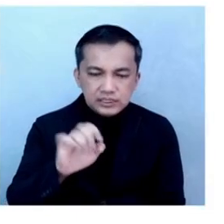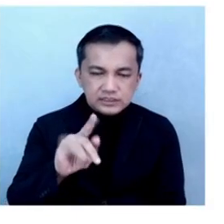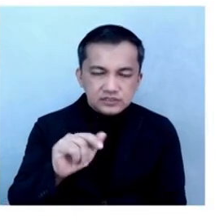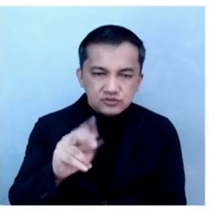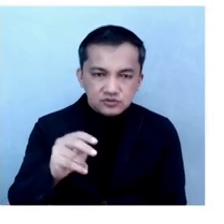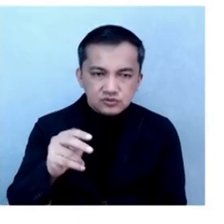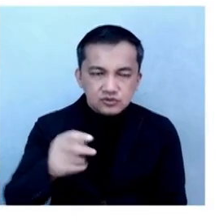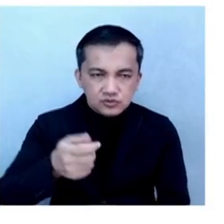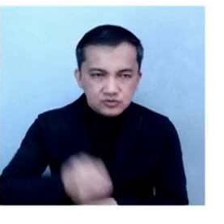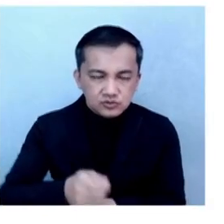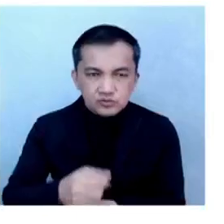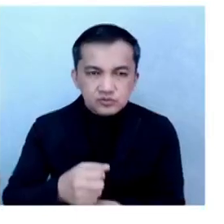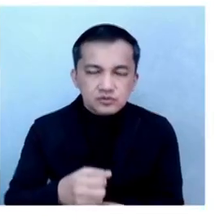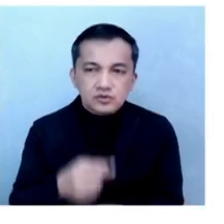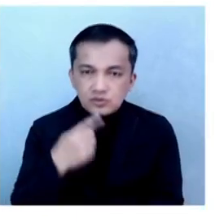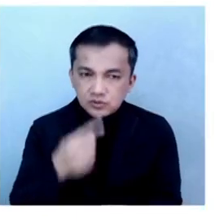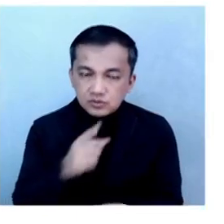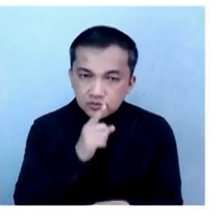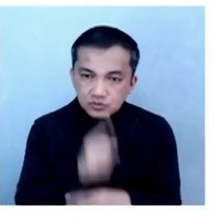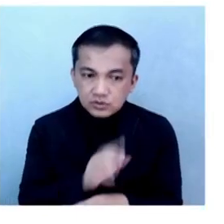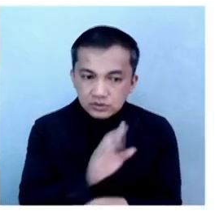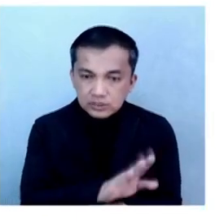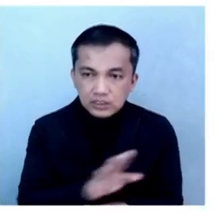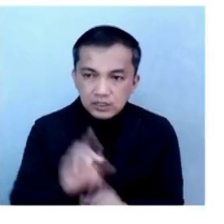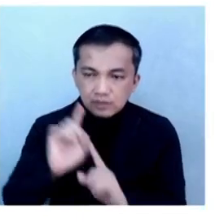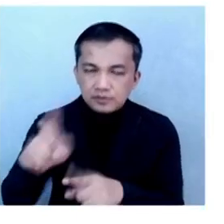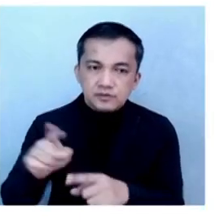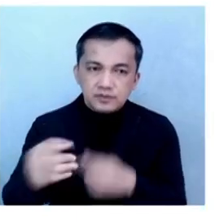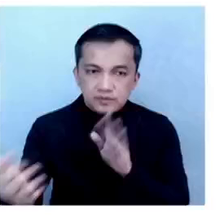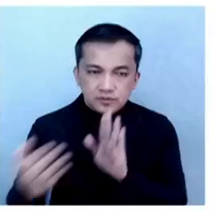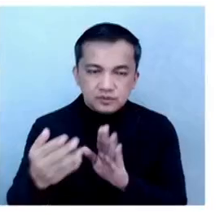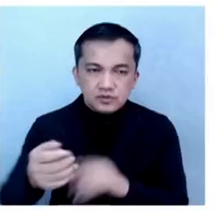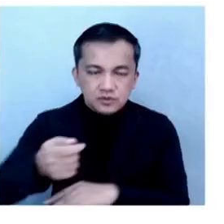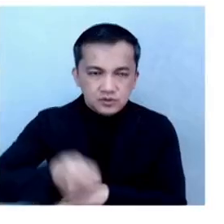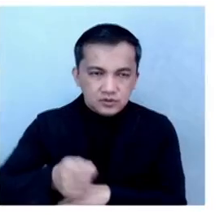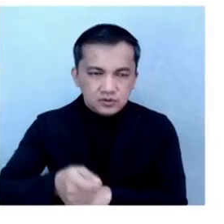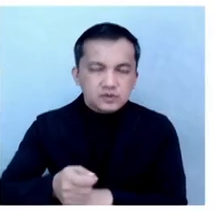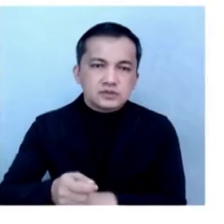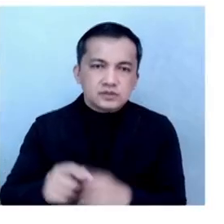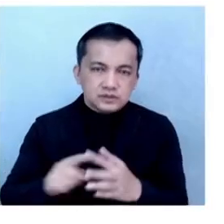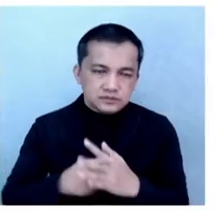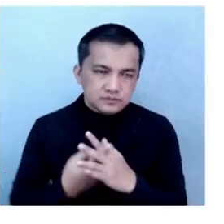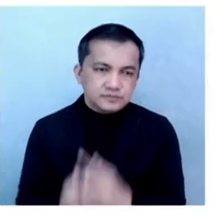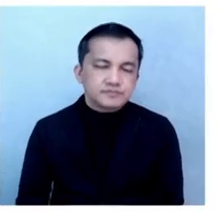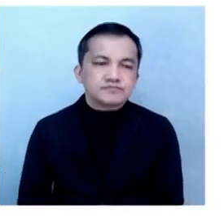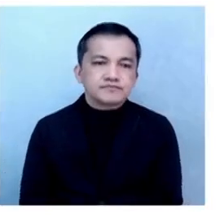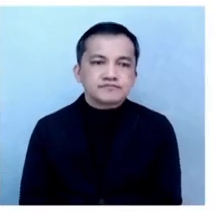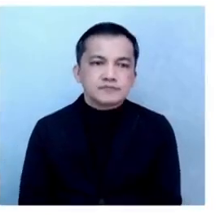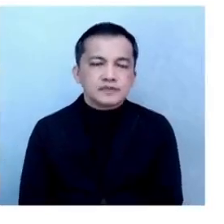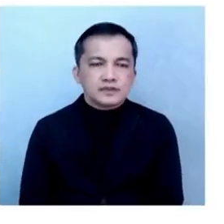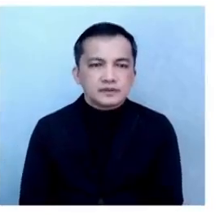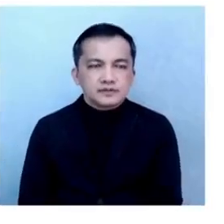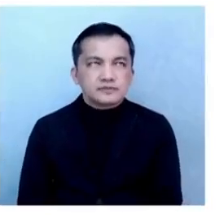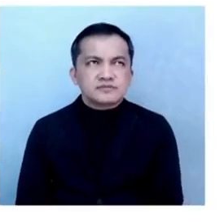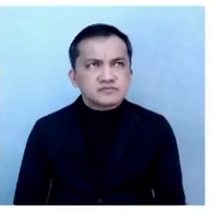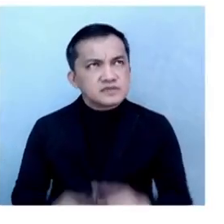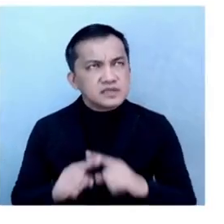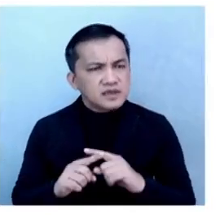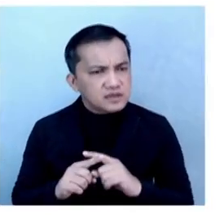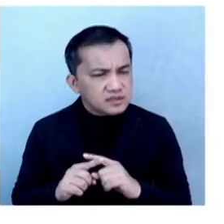ensure that he or she appears before the court when the hearing starts. So, iba po na